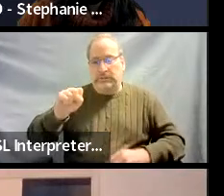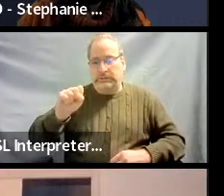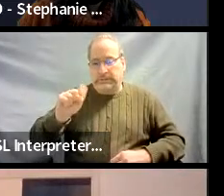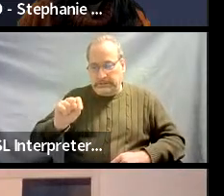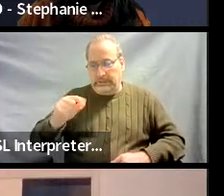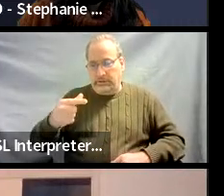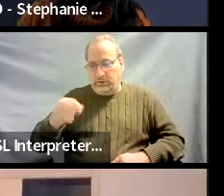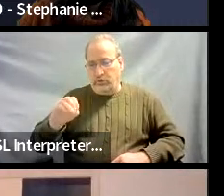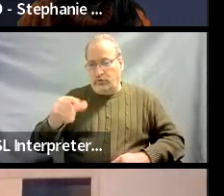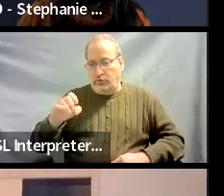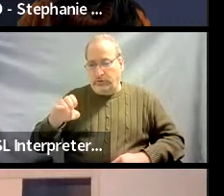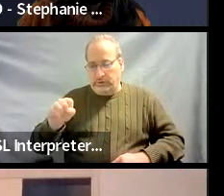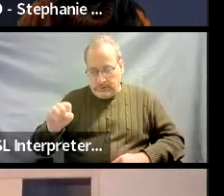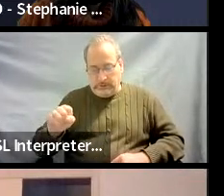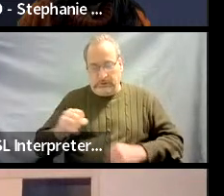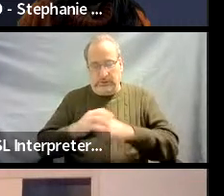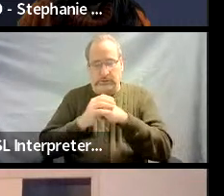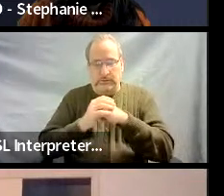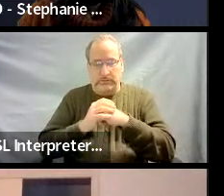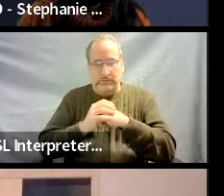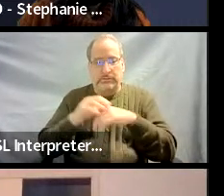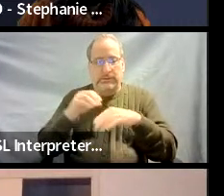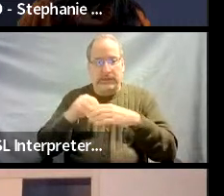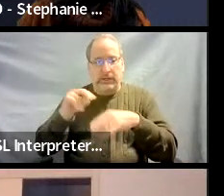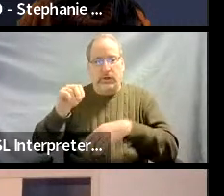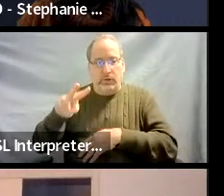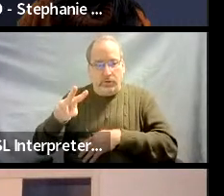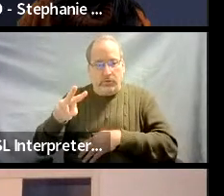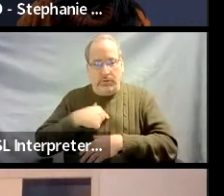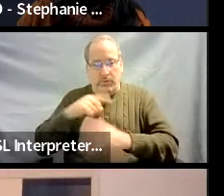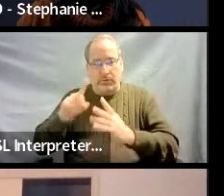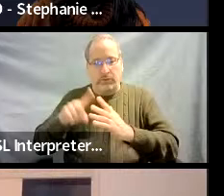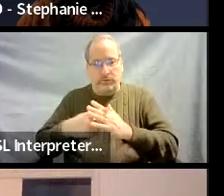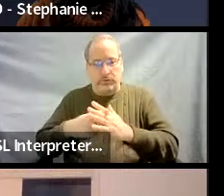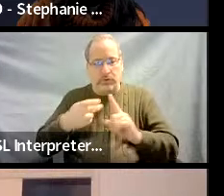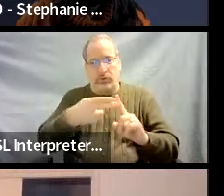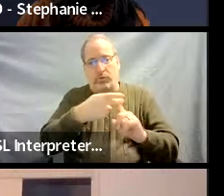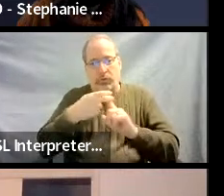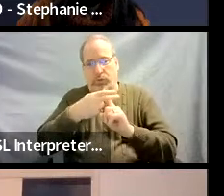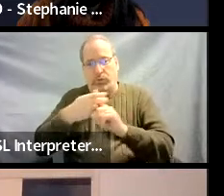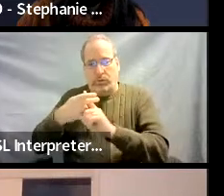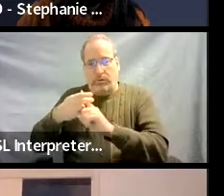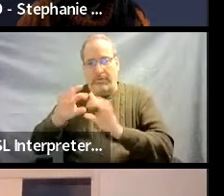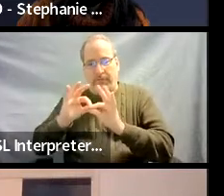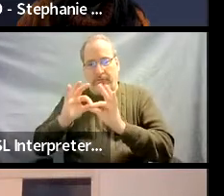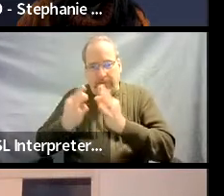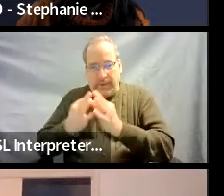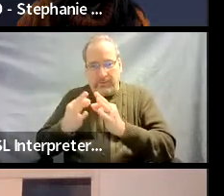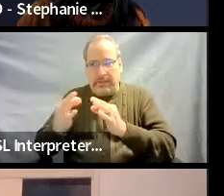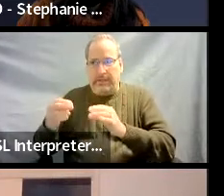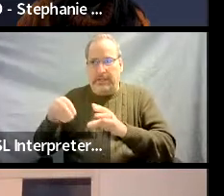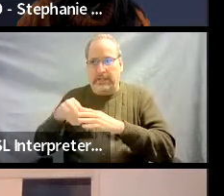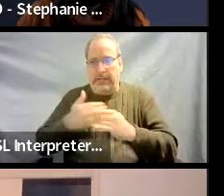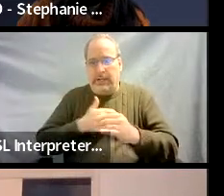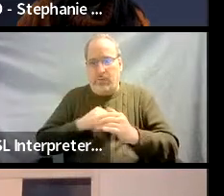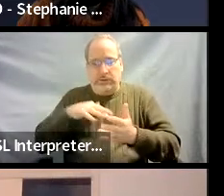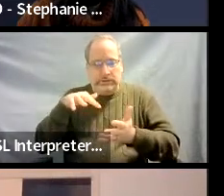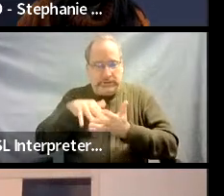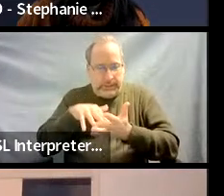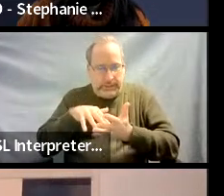George's. And in November, we started recruiting families into the study